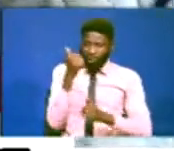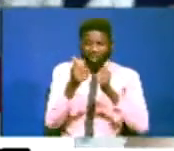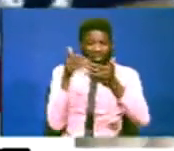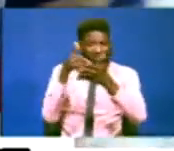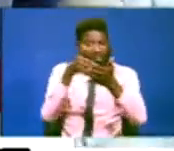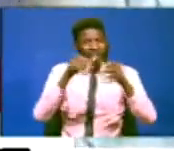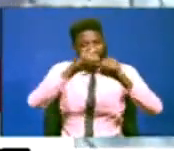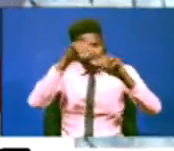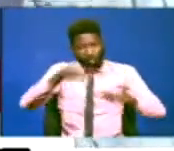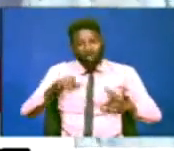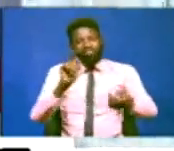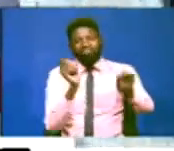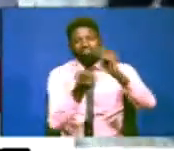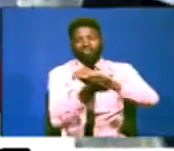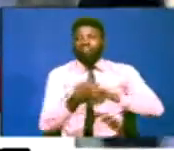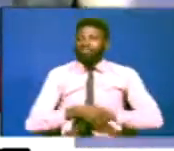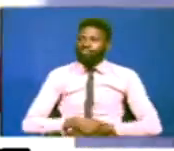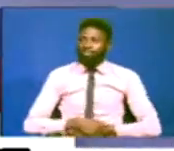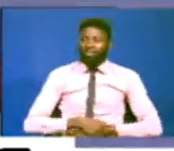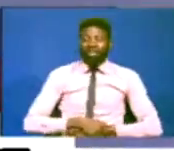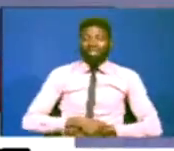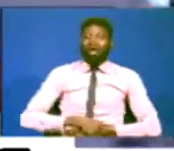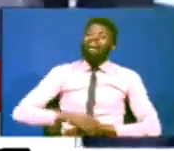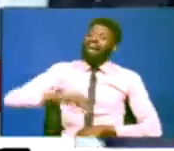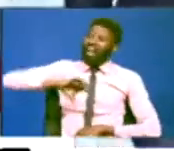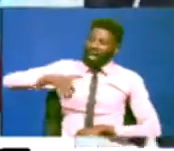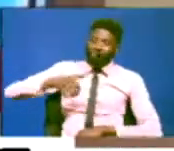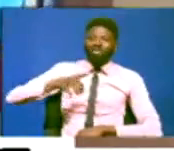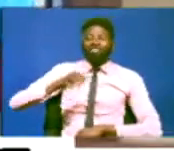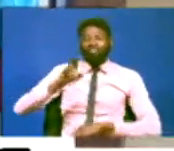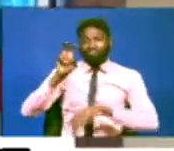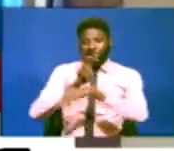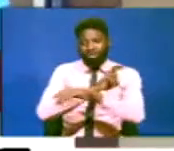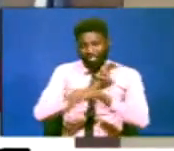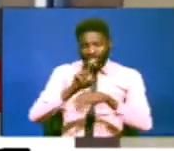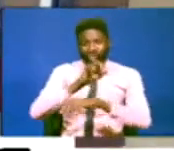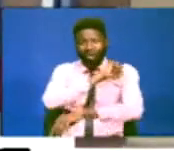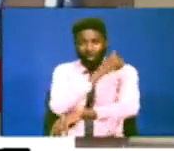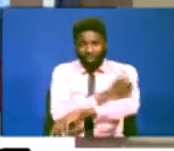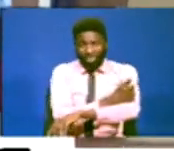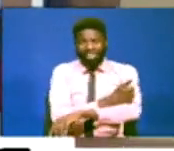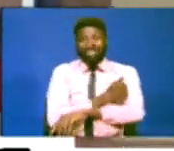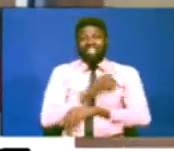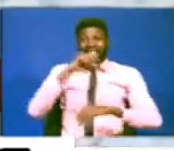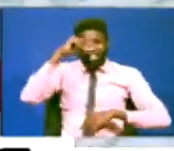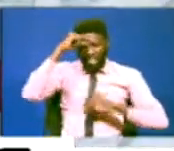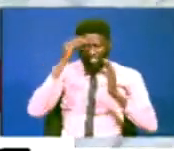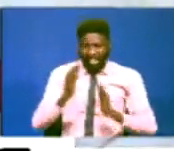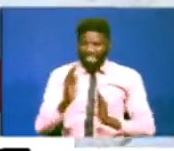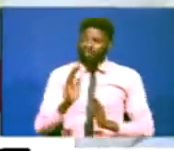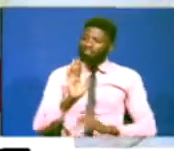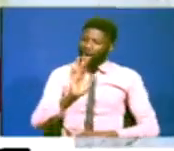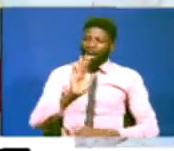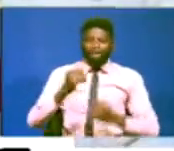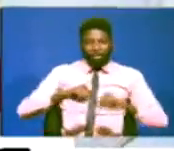The county policing authorities chaired by governors, which will effectively give the county chiefs a say in the management of security in their counties, will also